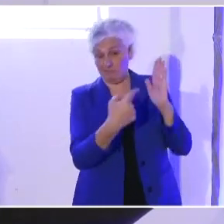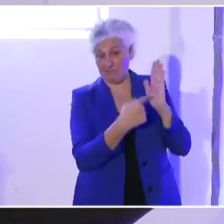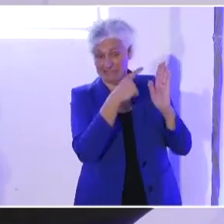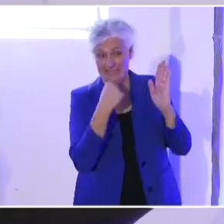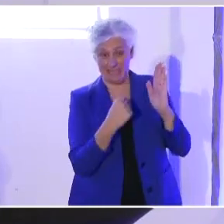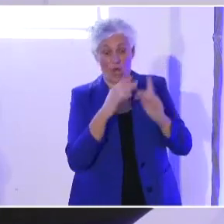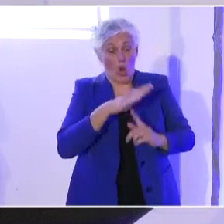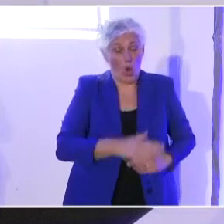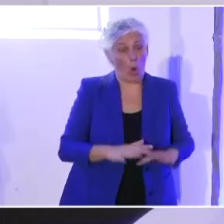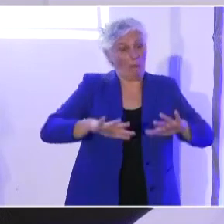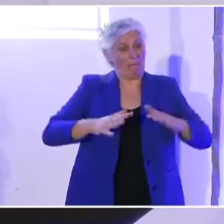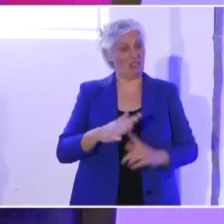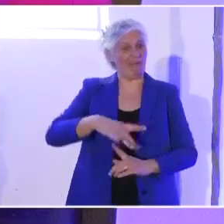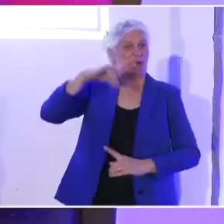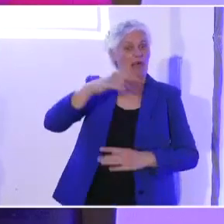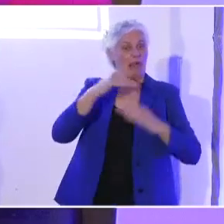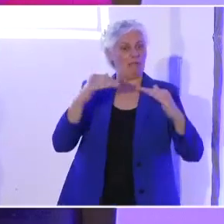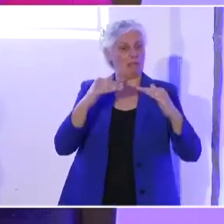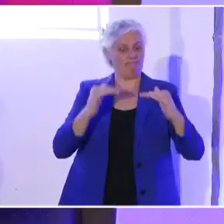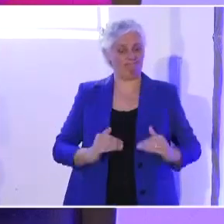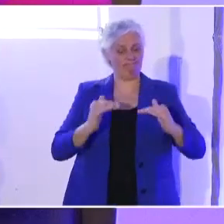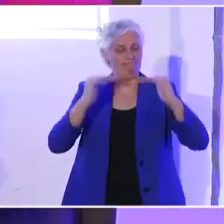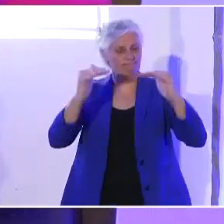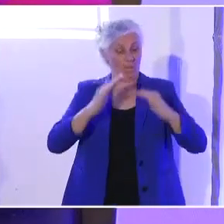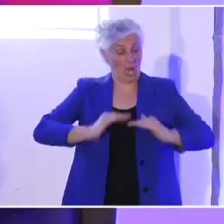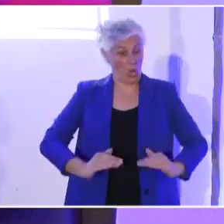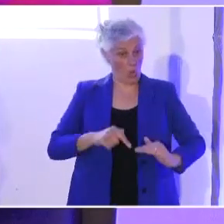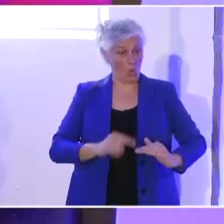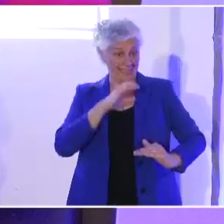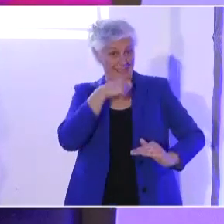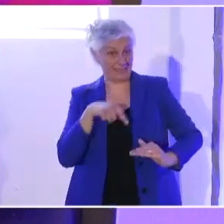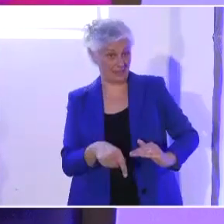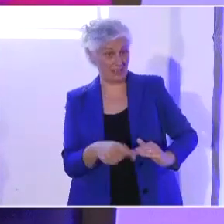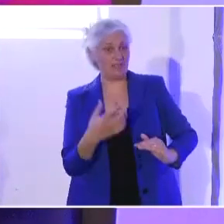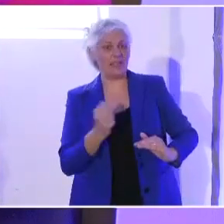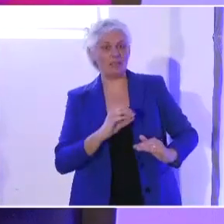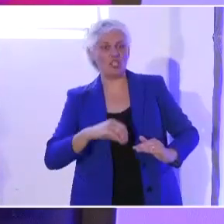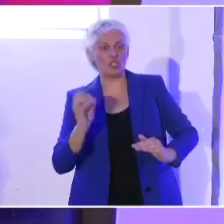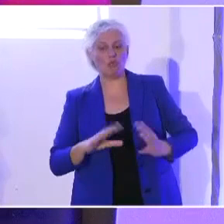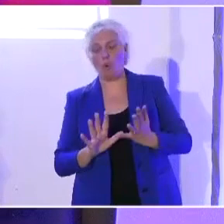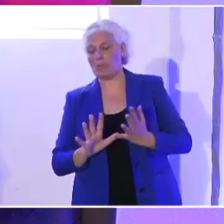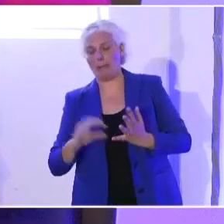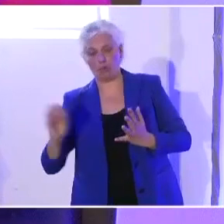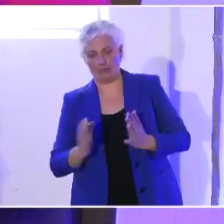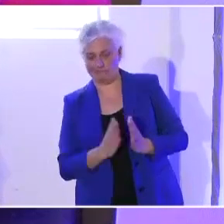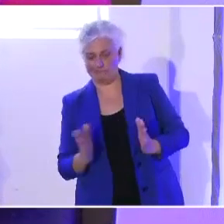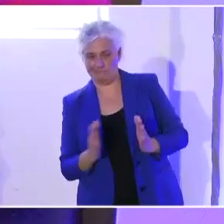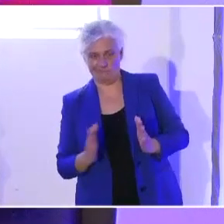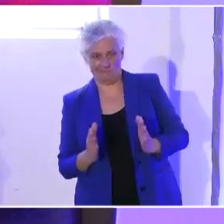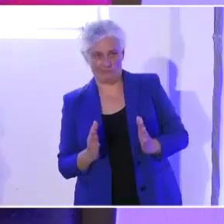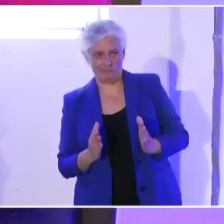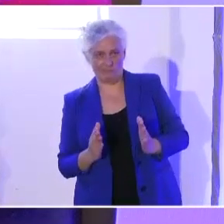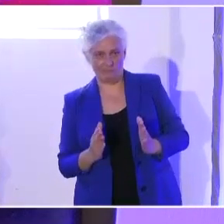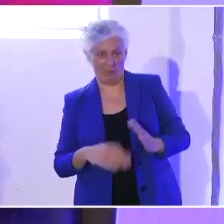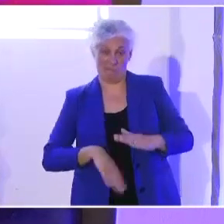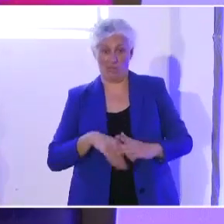medium, or high levels of serious. For a low level of seriousness, you have 0 to 10% of that